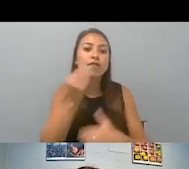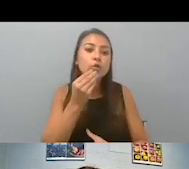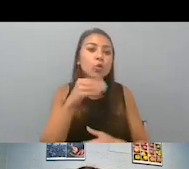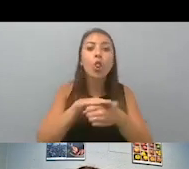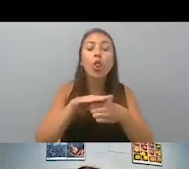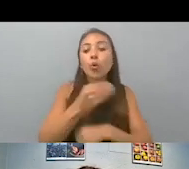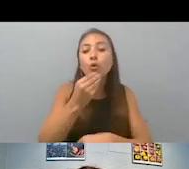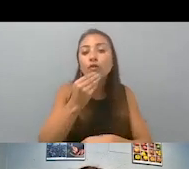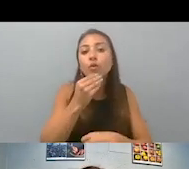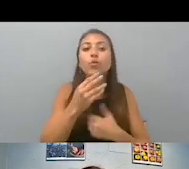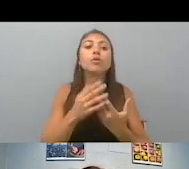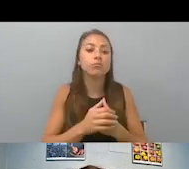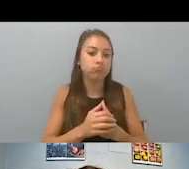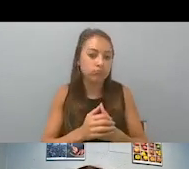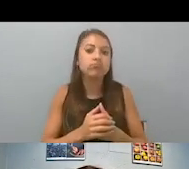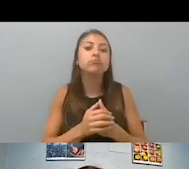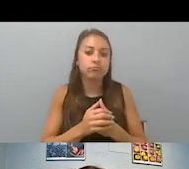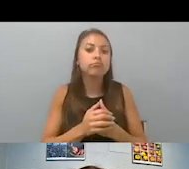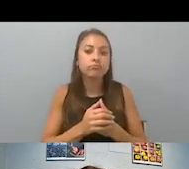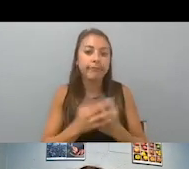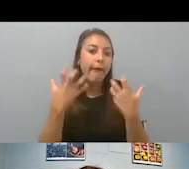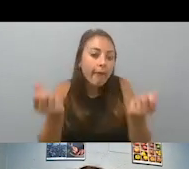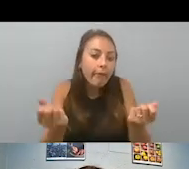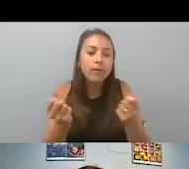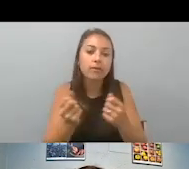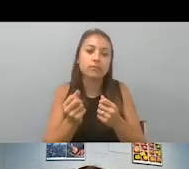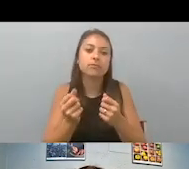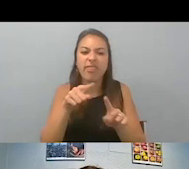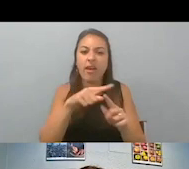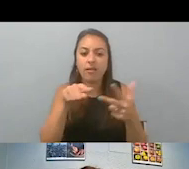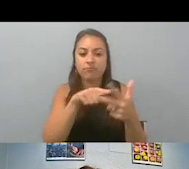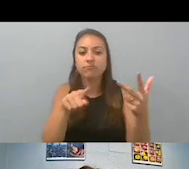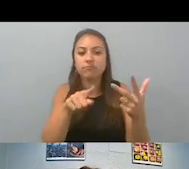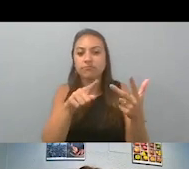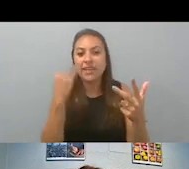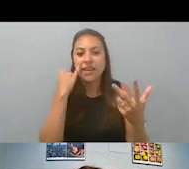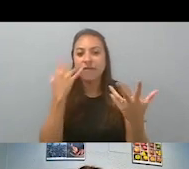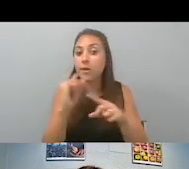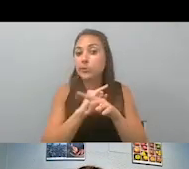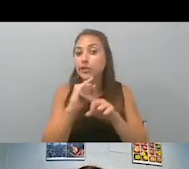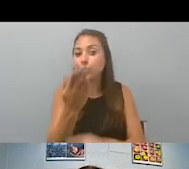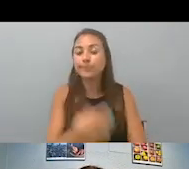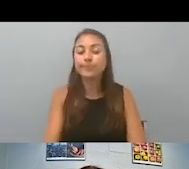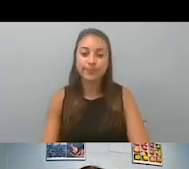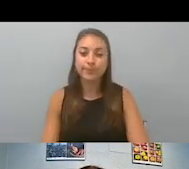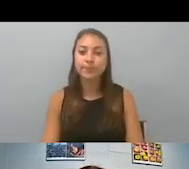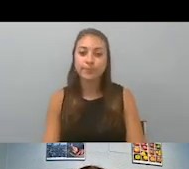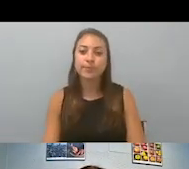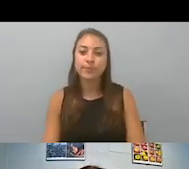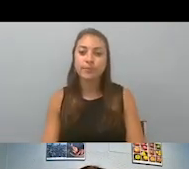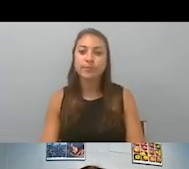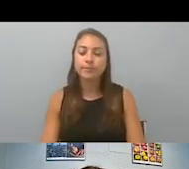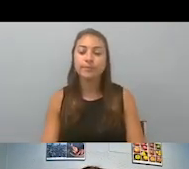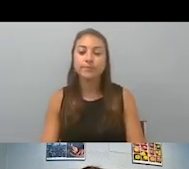food, sustainability, health. Those are usually the individuals who reach out to us to get involved in